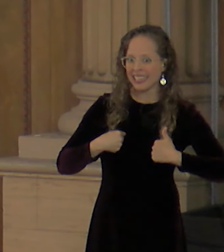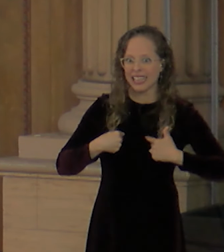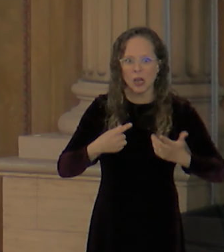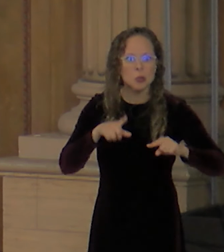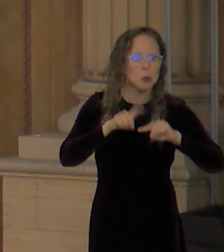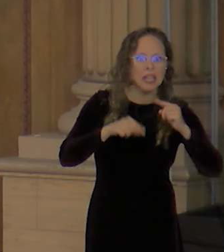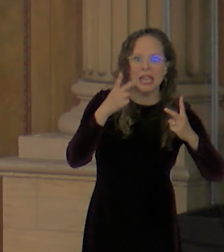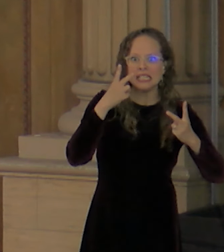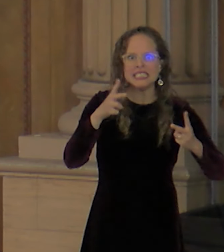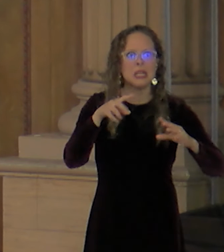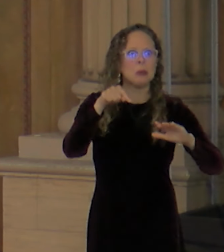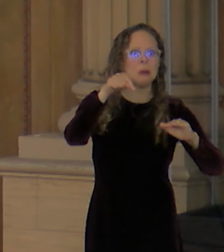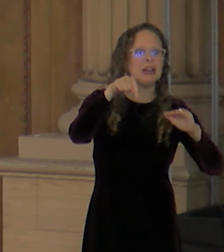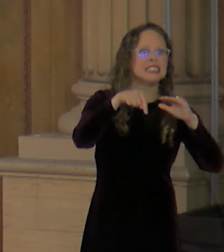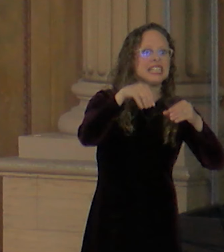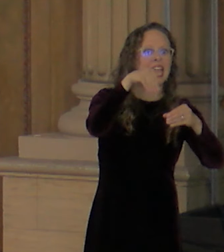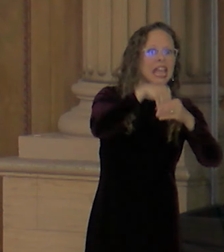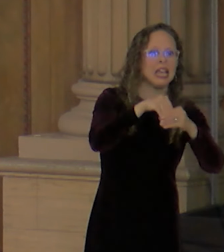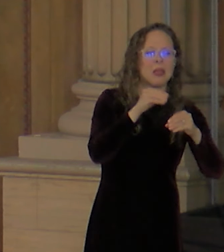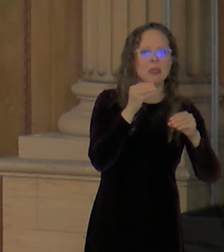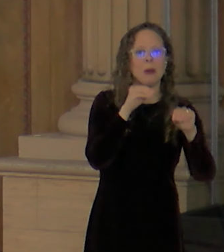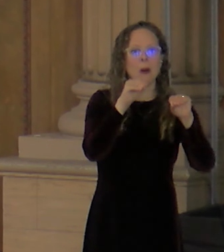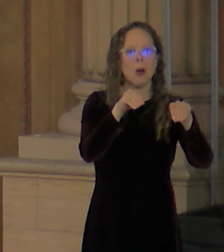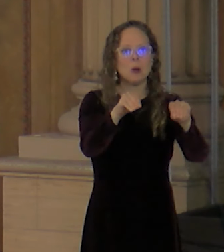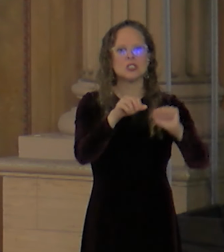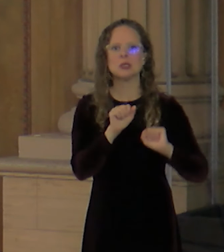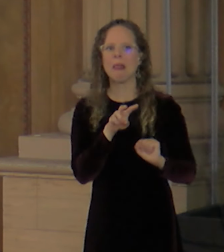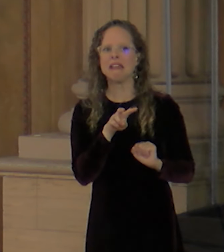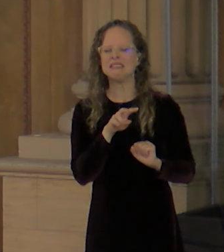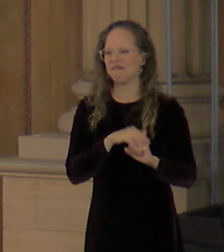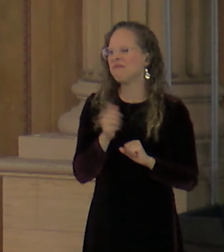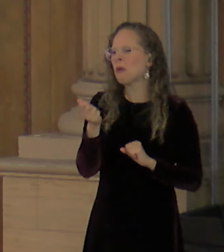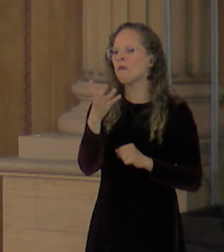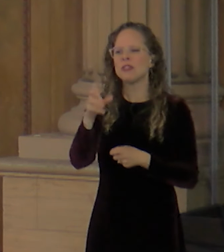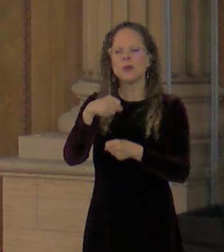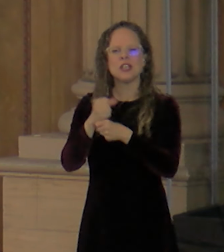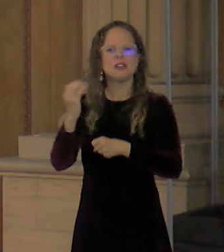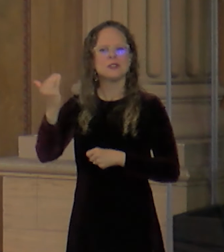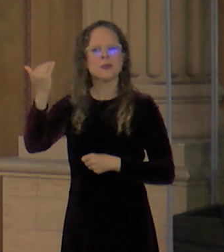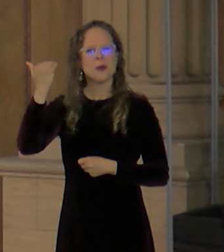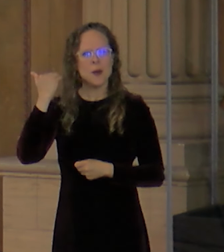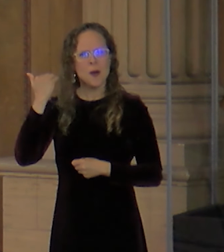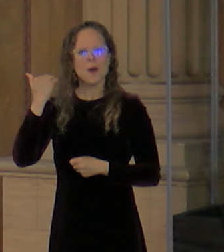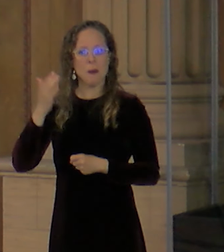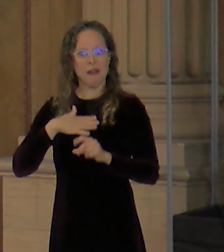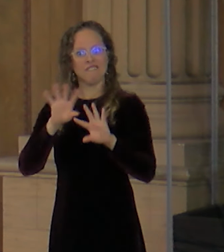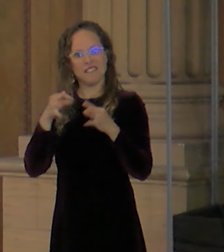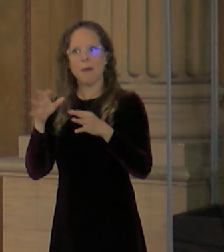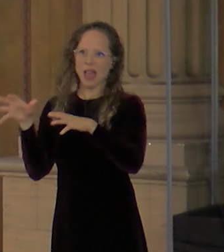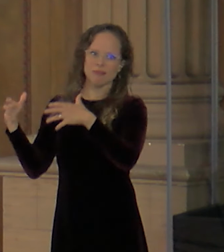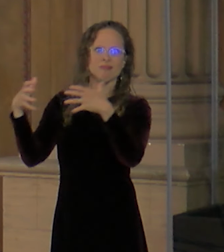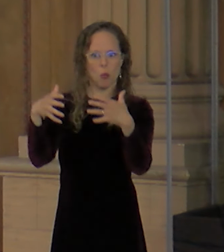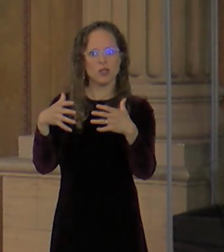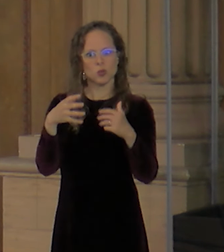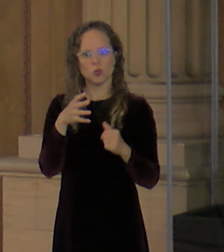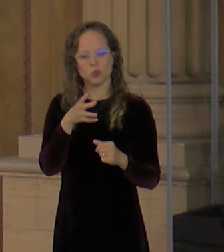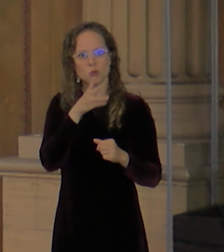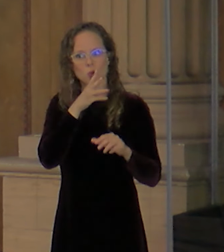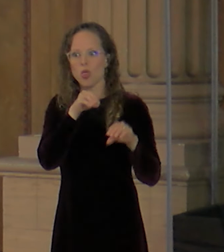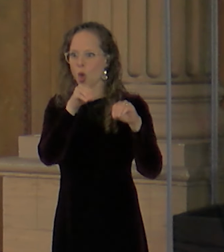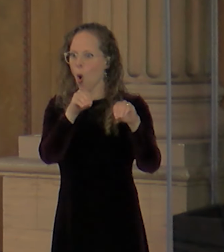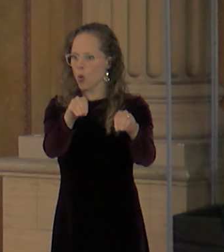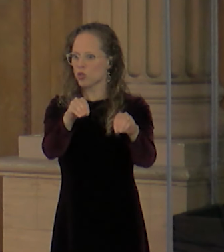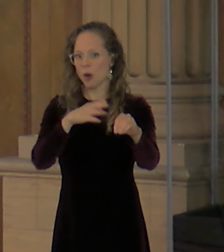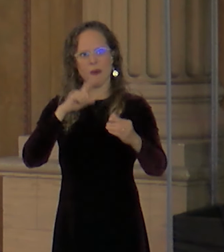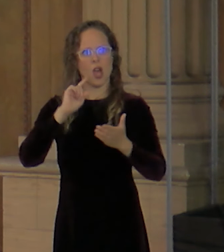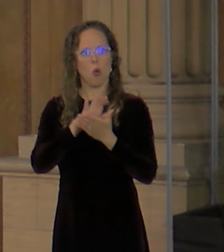what's out there. And so there was one day, a couple years ago, we were at the ocean, and Debbie went out into the ocean, recklessly swimming, and I was